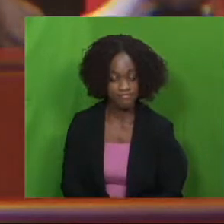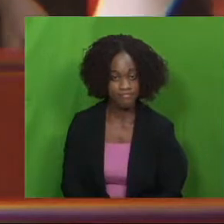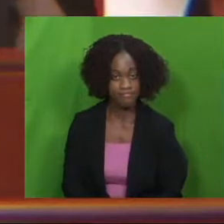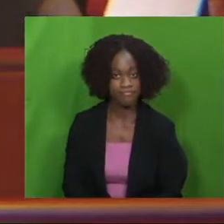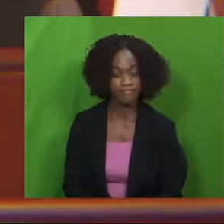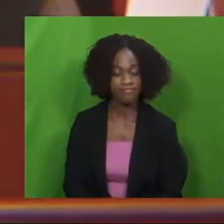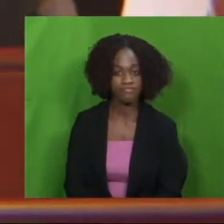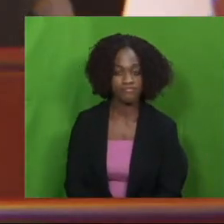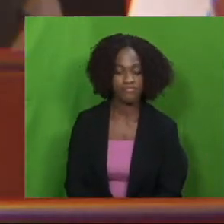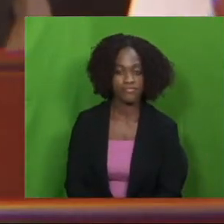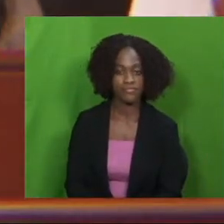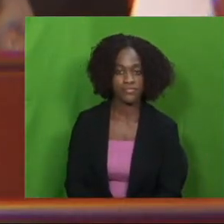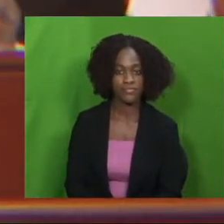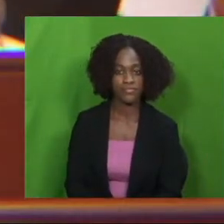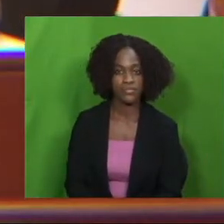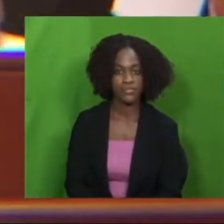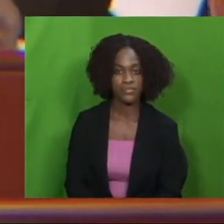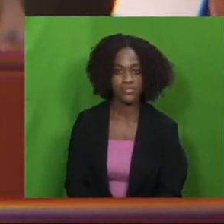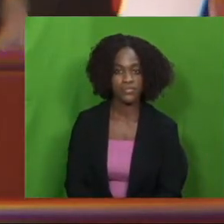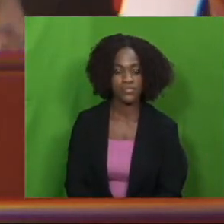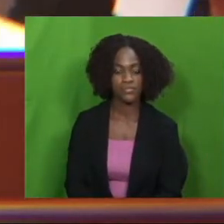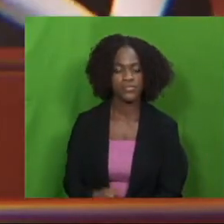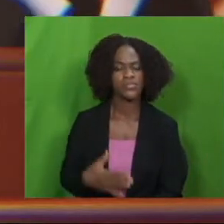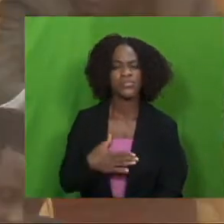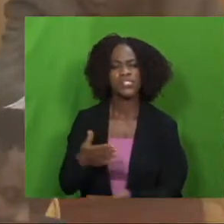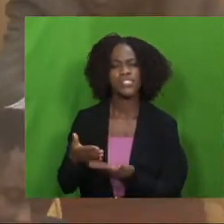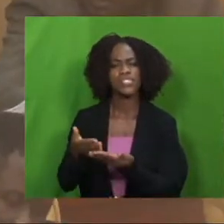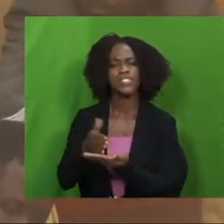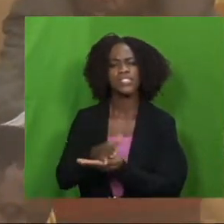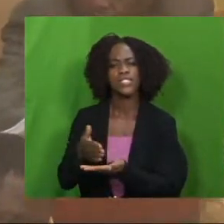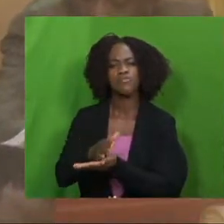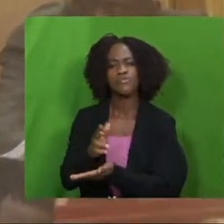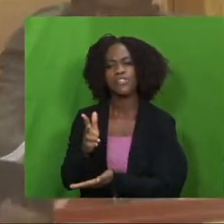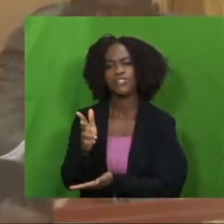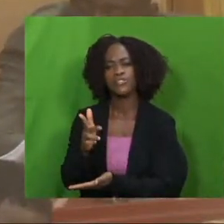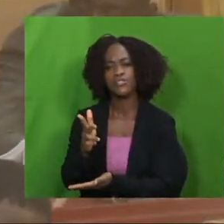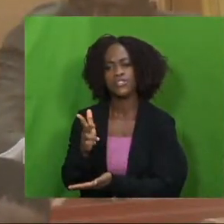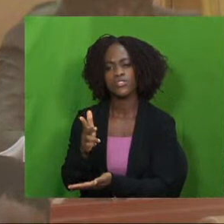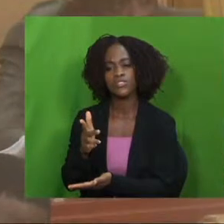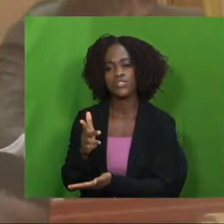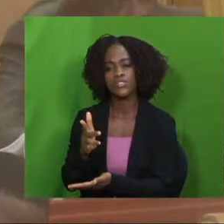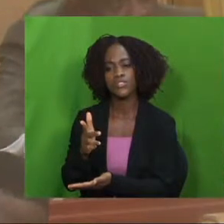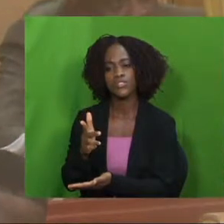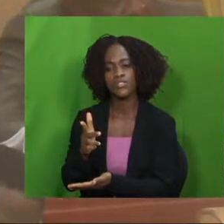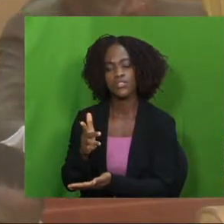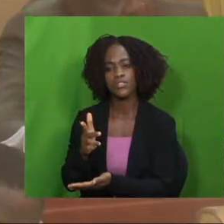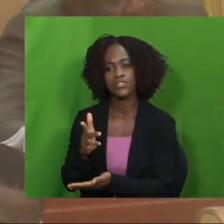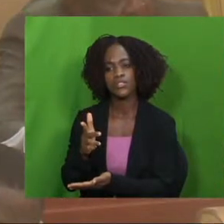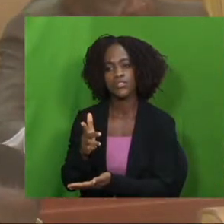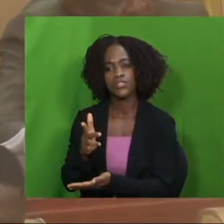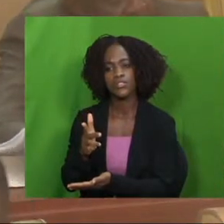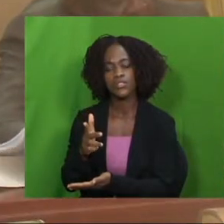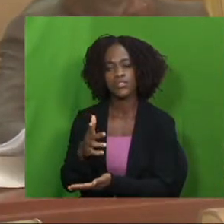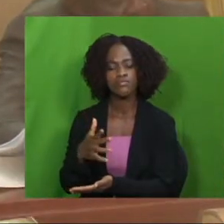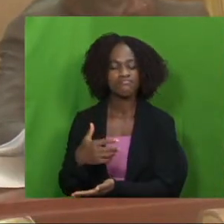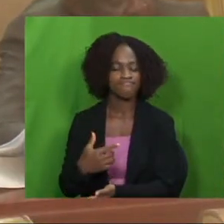When you go to page 23, Roman numeral. Honourable Member, my only advice to you is